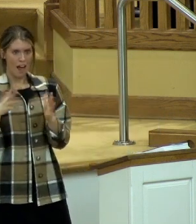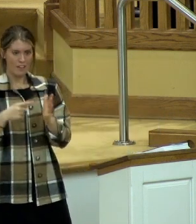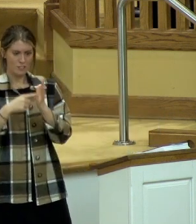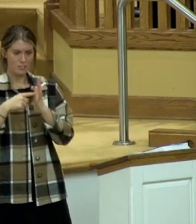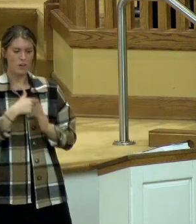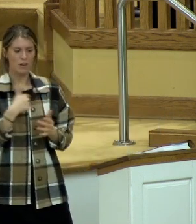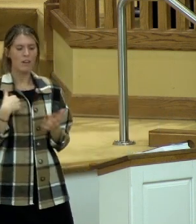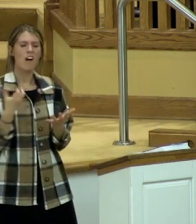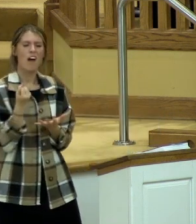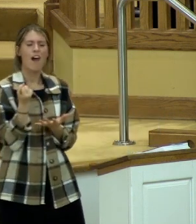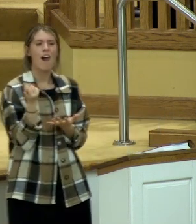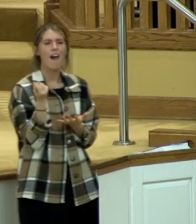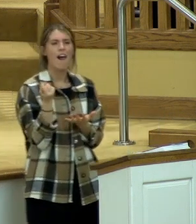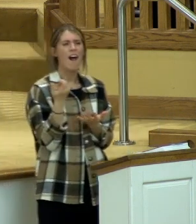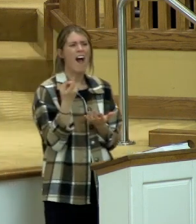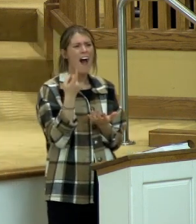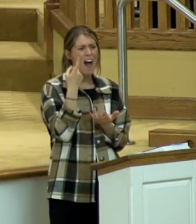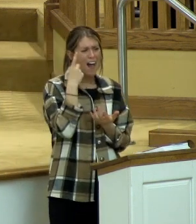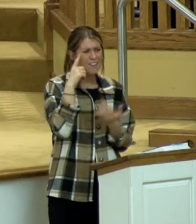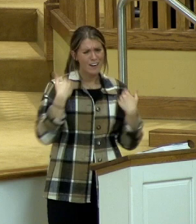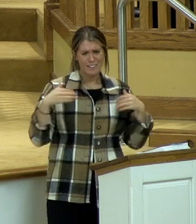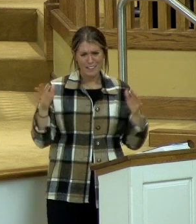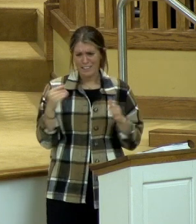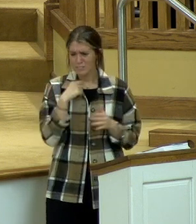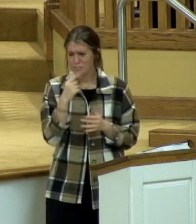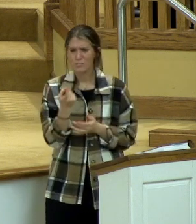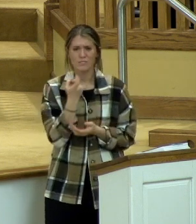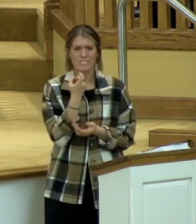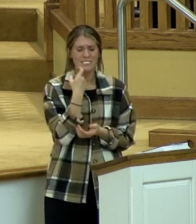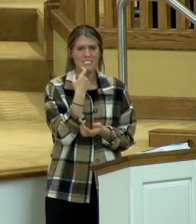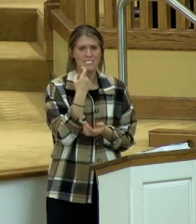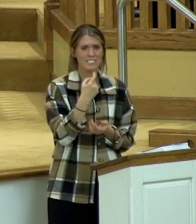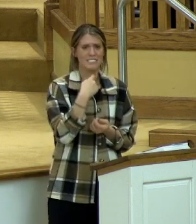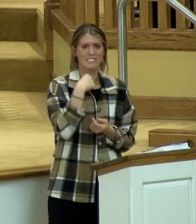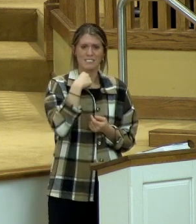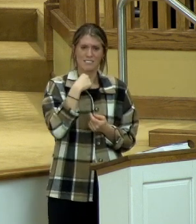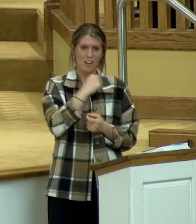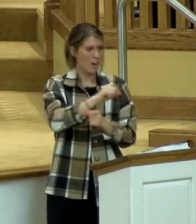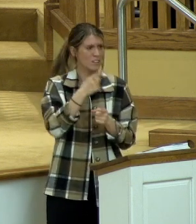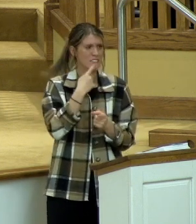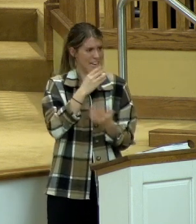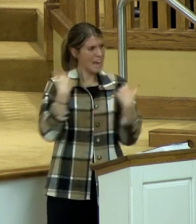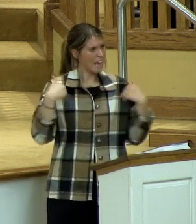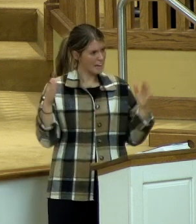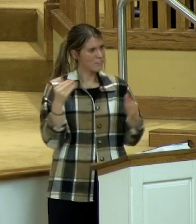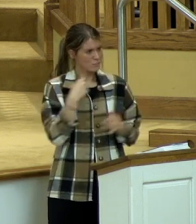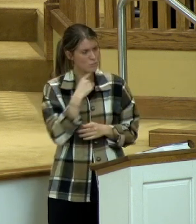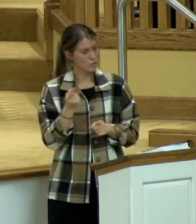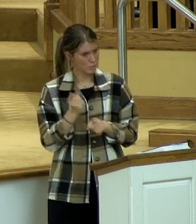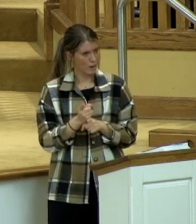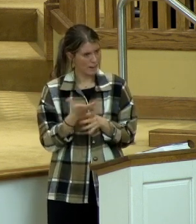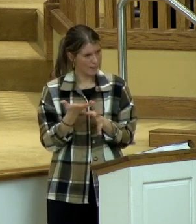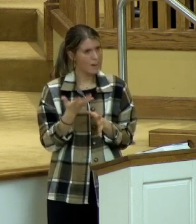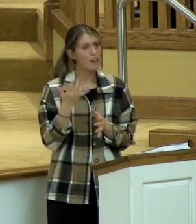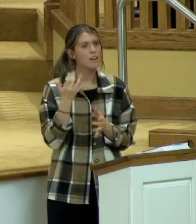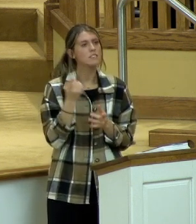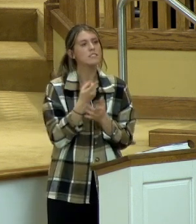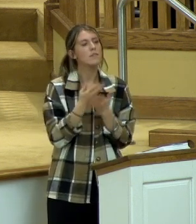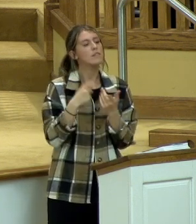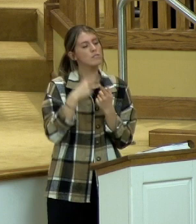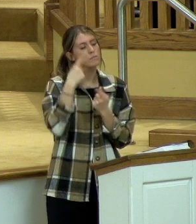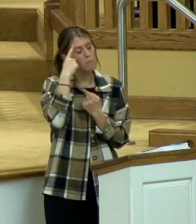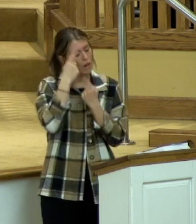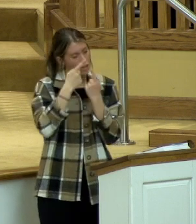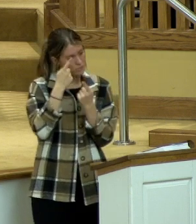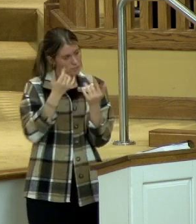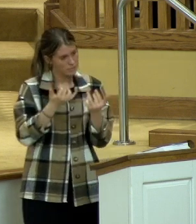second. I thought the angels told him. Didn't we just say our neighbors, we told our neighbors the angel told him, right? This is something to ponder tonight, okay?